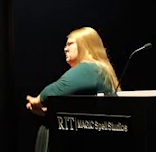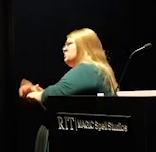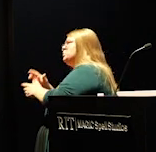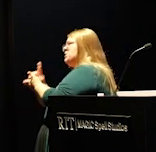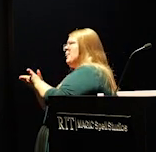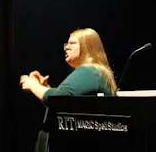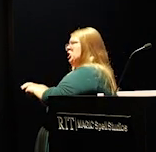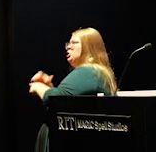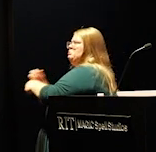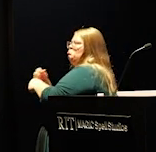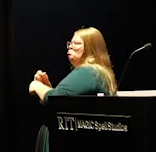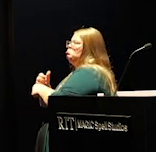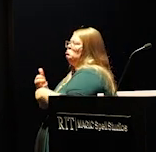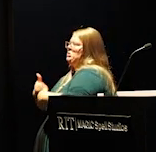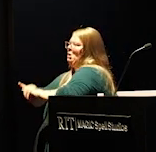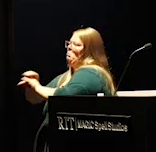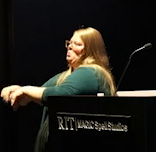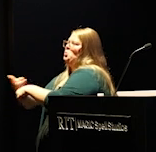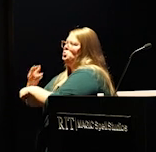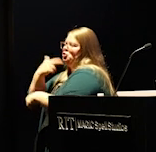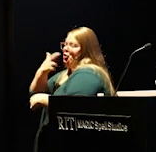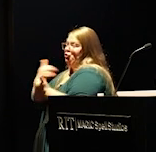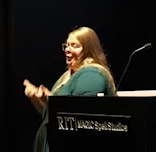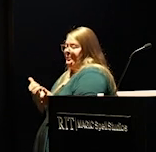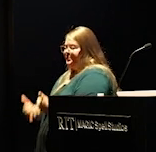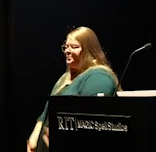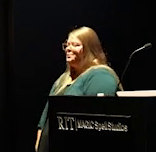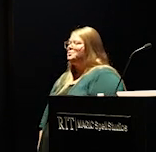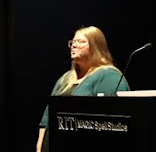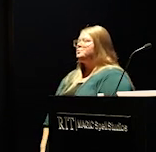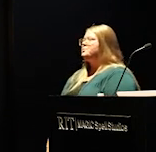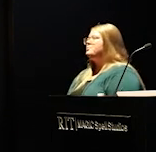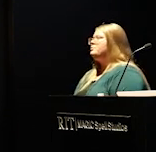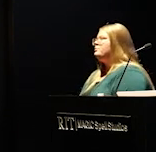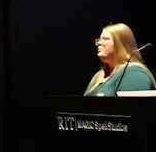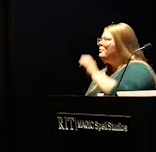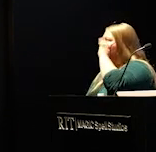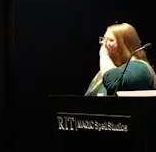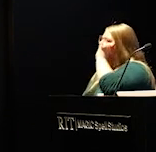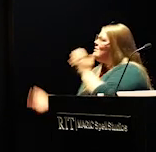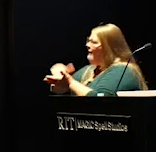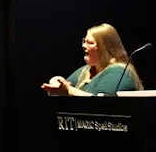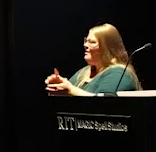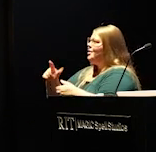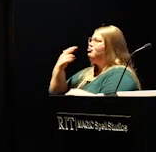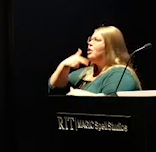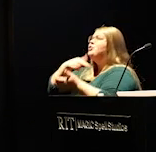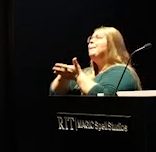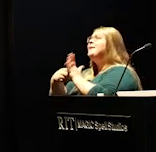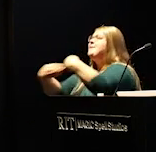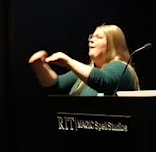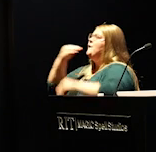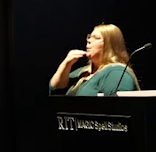of set the stage for that. But started realizing again, this is more than just selling food. This is more than selling drink. I'm selling